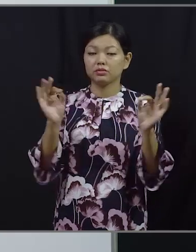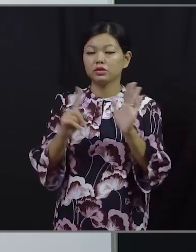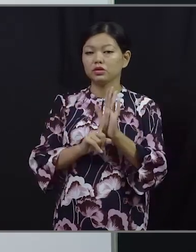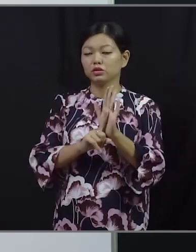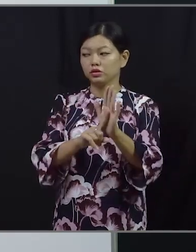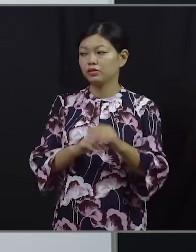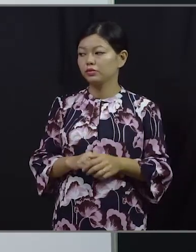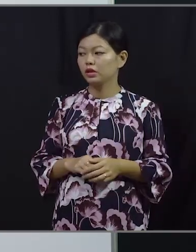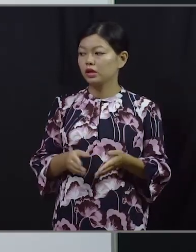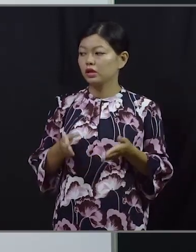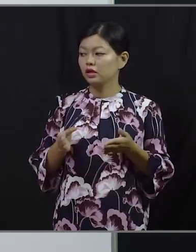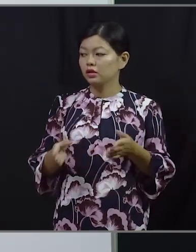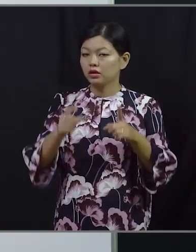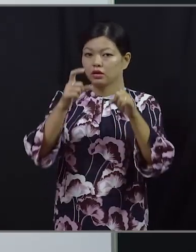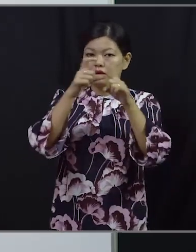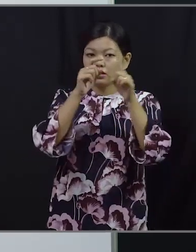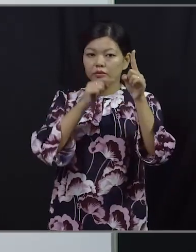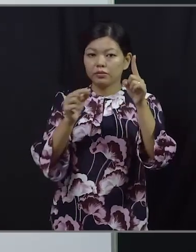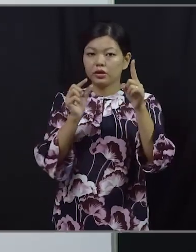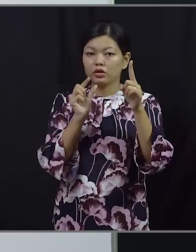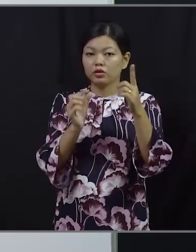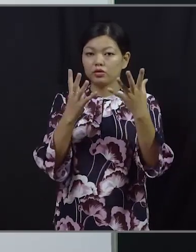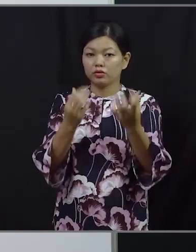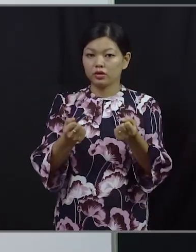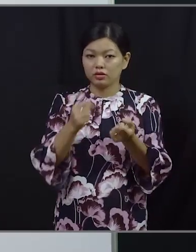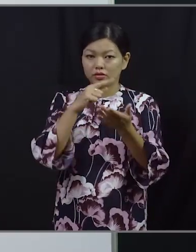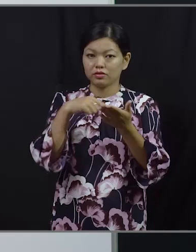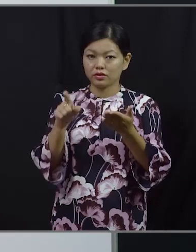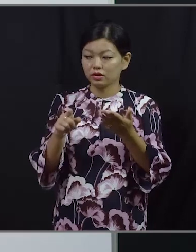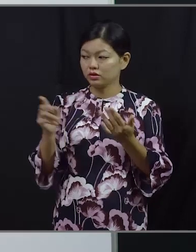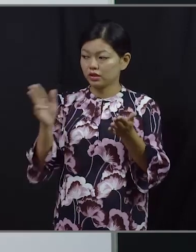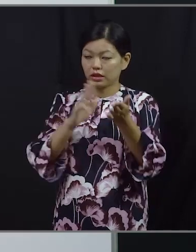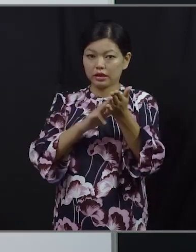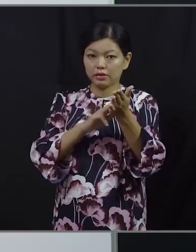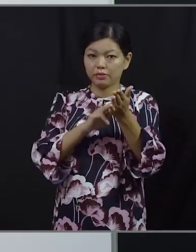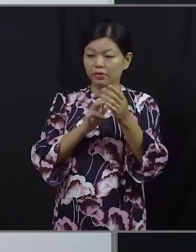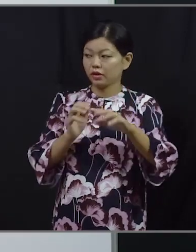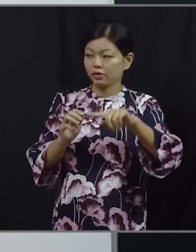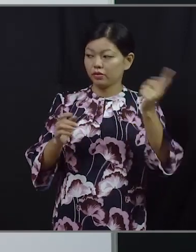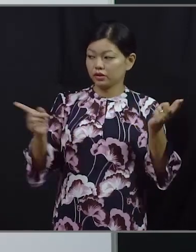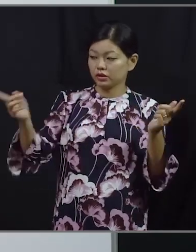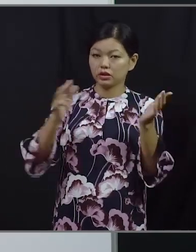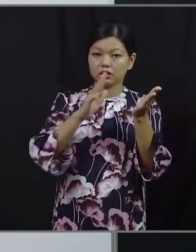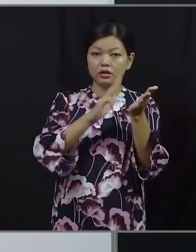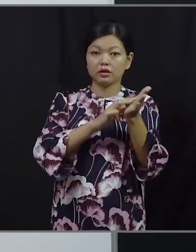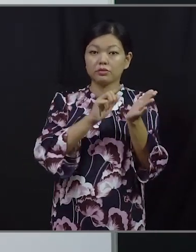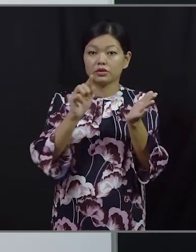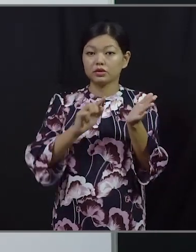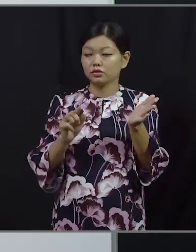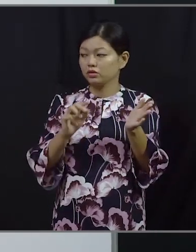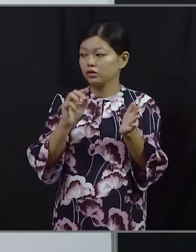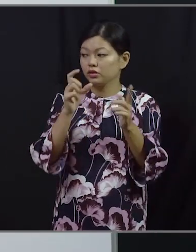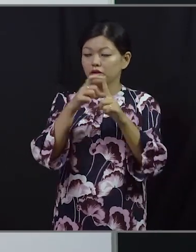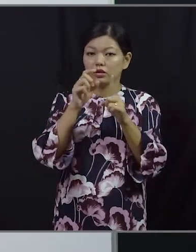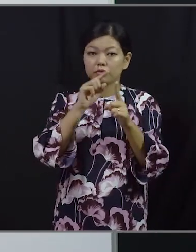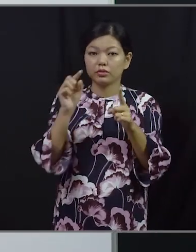D by U, right? So what I'll do is, so from here, I'll multiply on both sides by V. So V